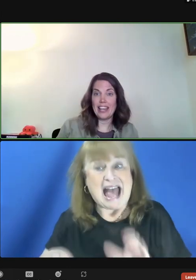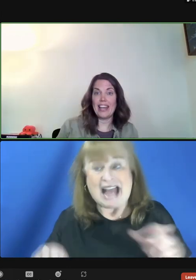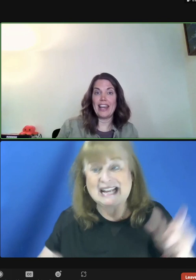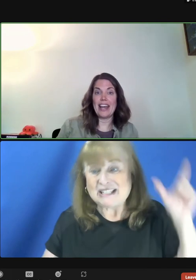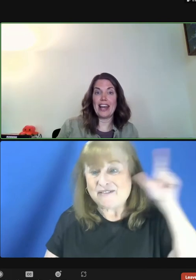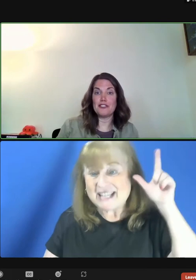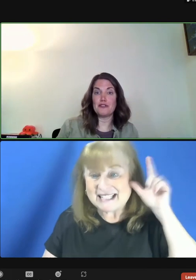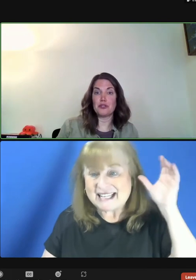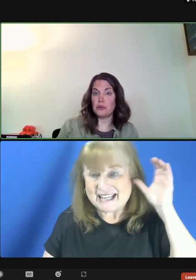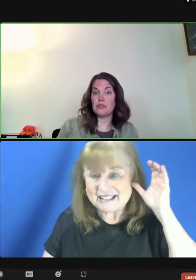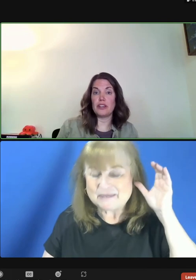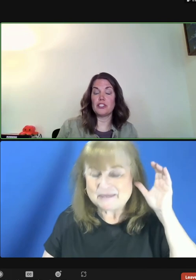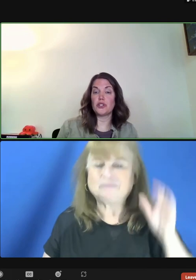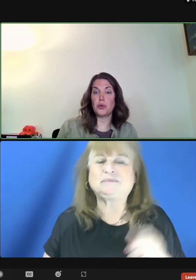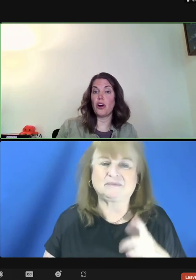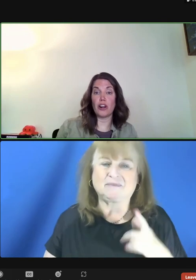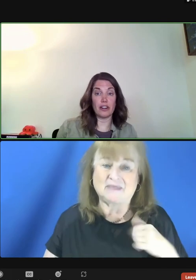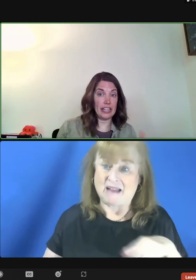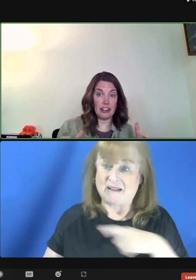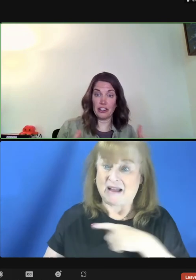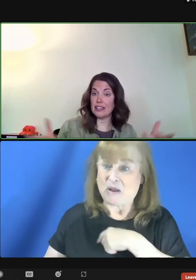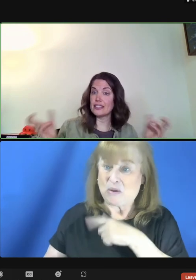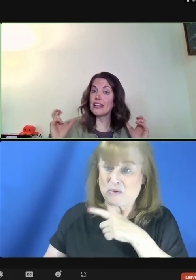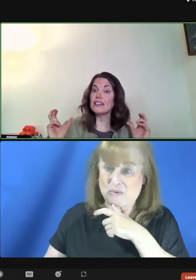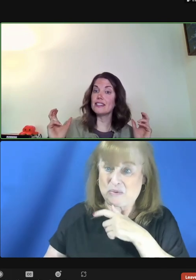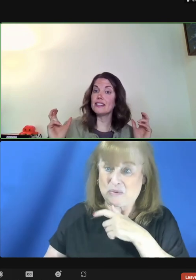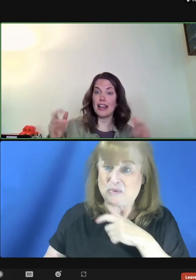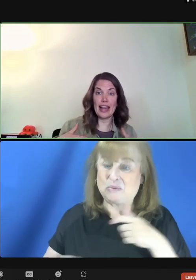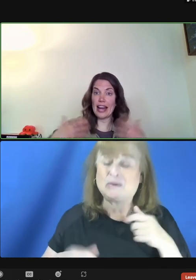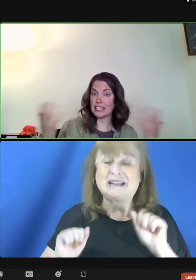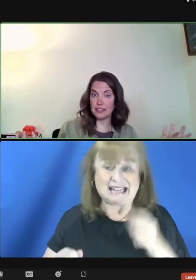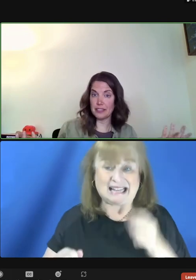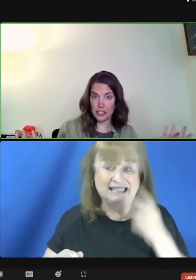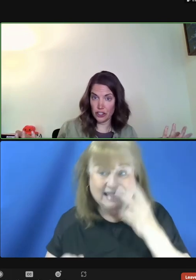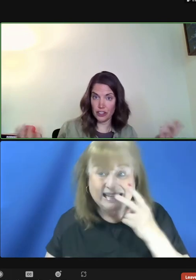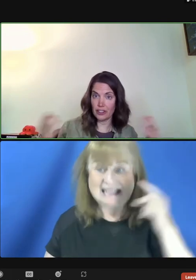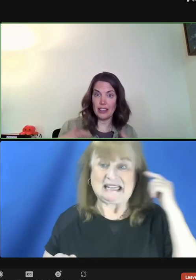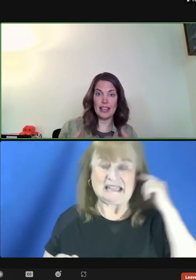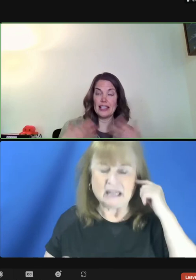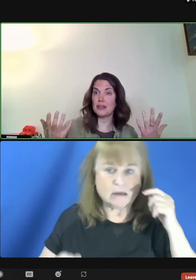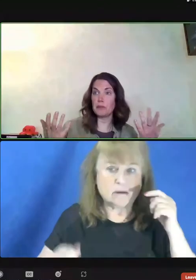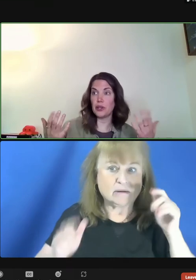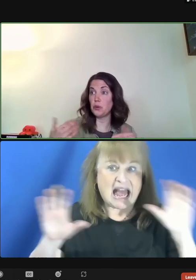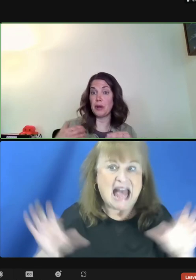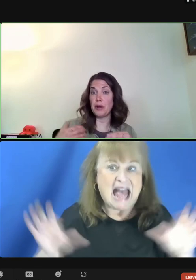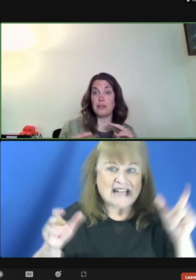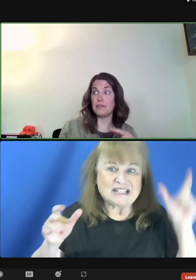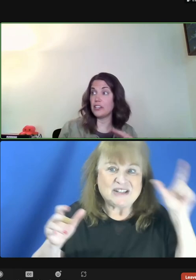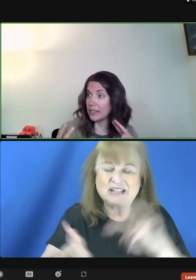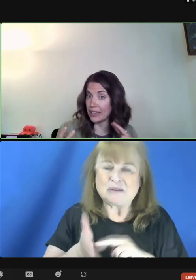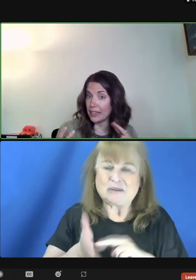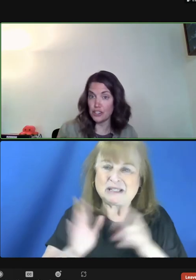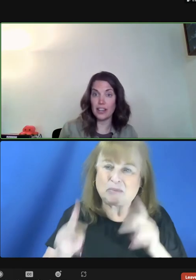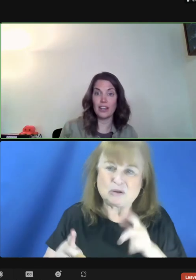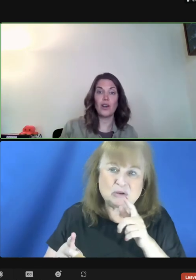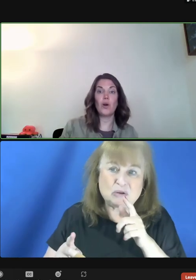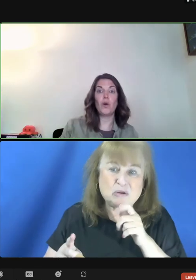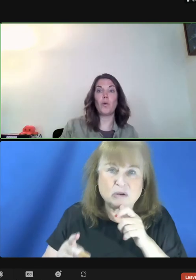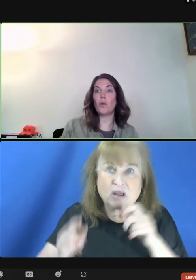listener. And for those of us who are hearing and sighted, an active listener is somebody who might be